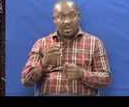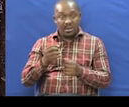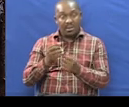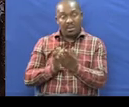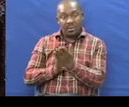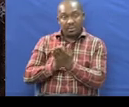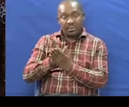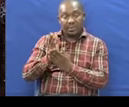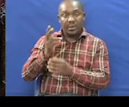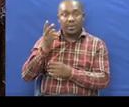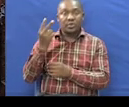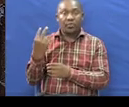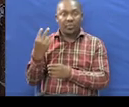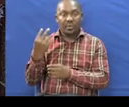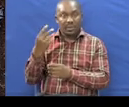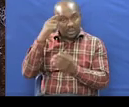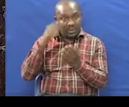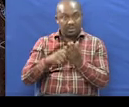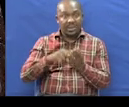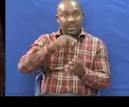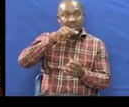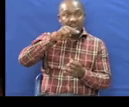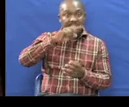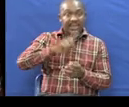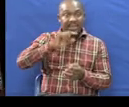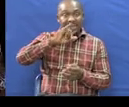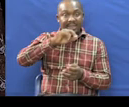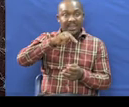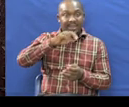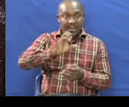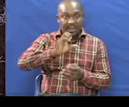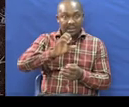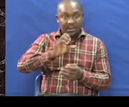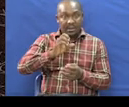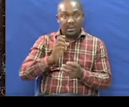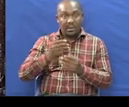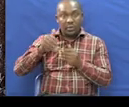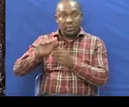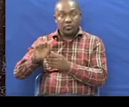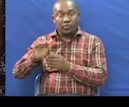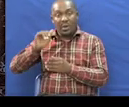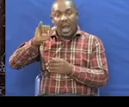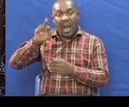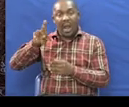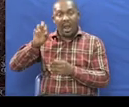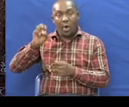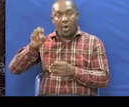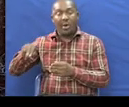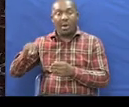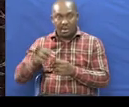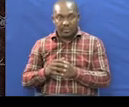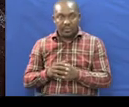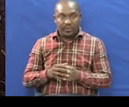have zinc 2 ion, that when it forms compounds, it